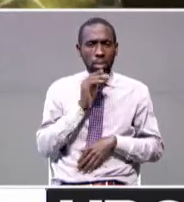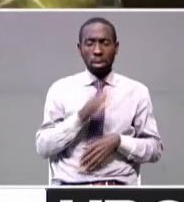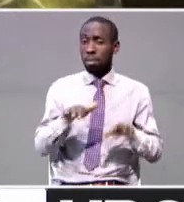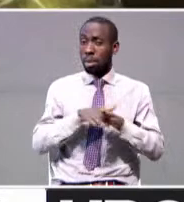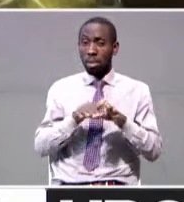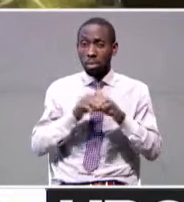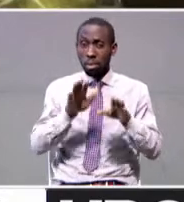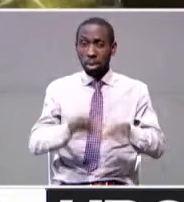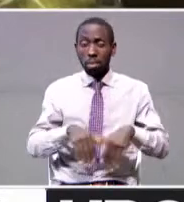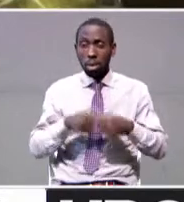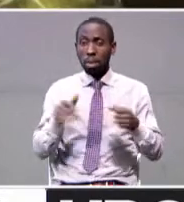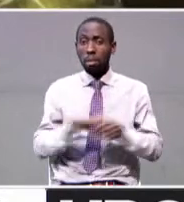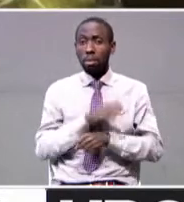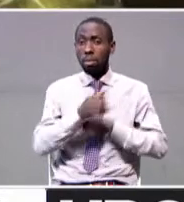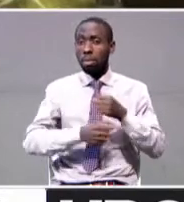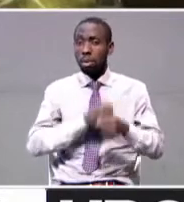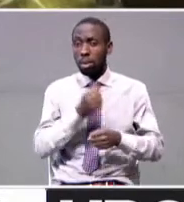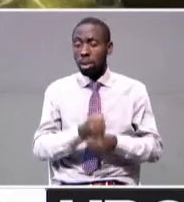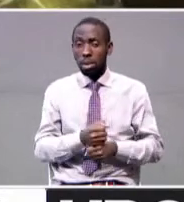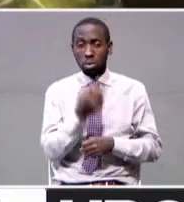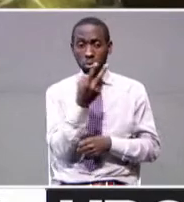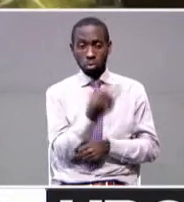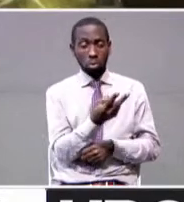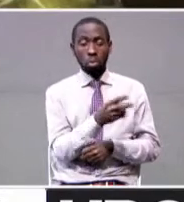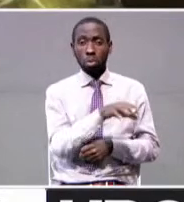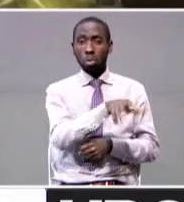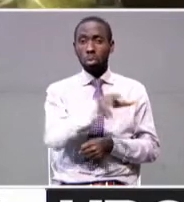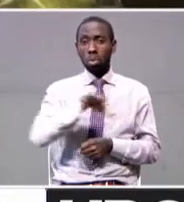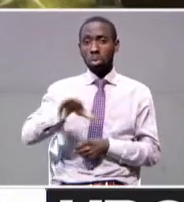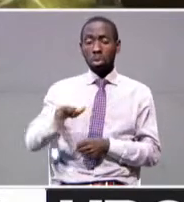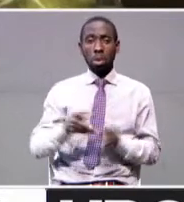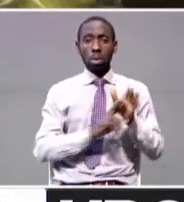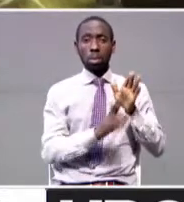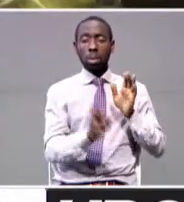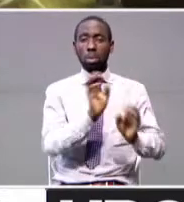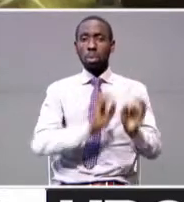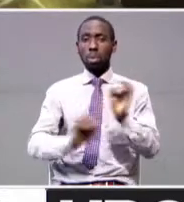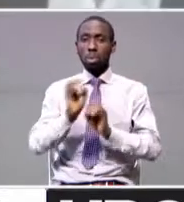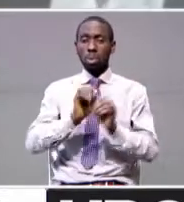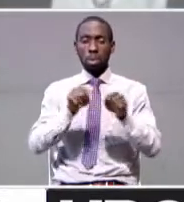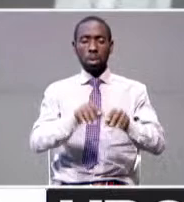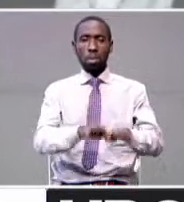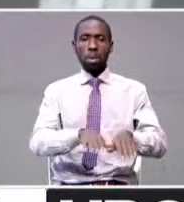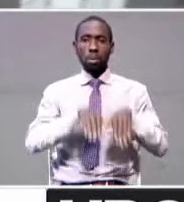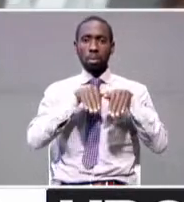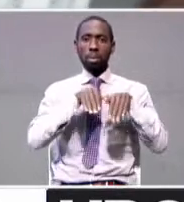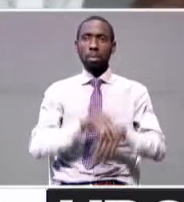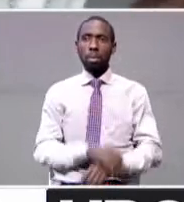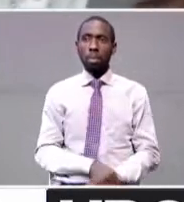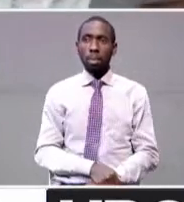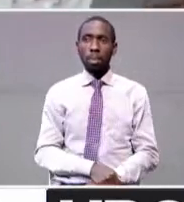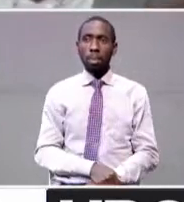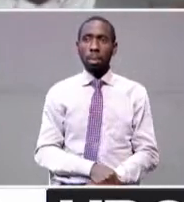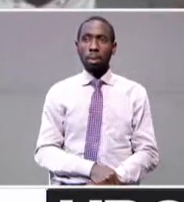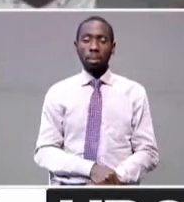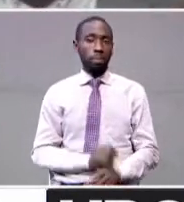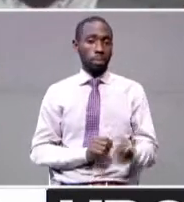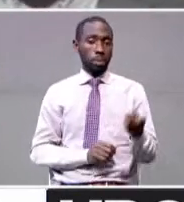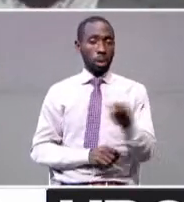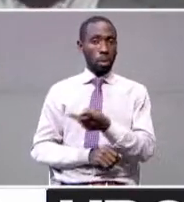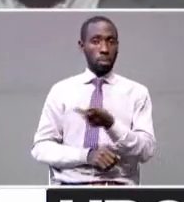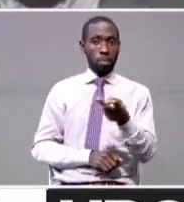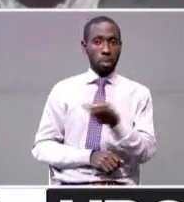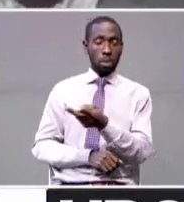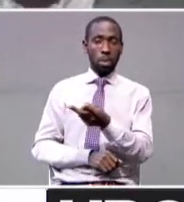a full year, two constituencies are without representation in this House of Parliament. Abaka Muhammad Ssegirinya wa